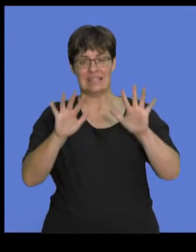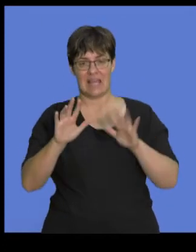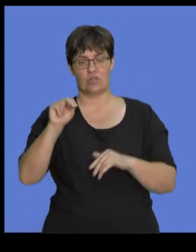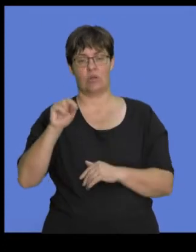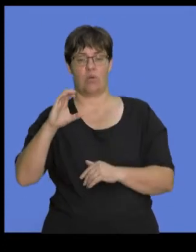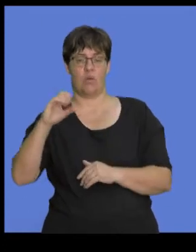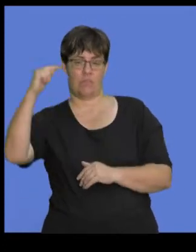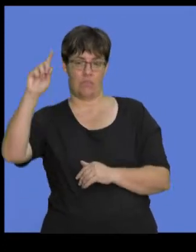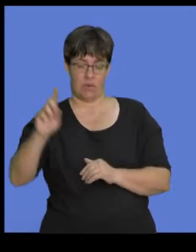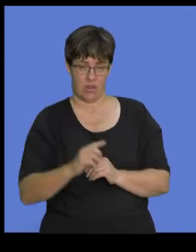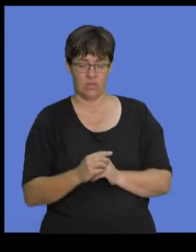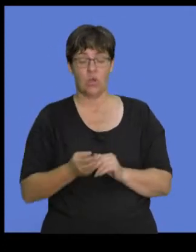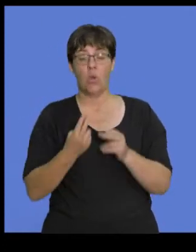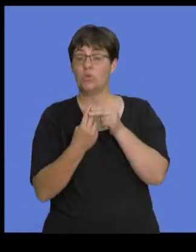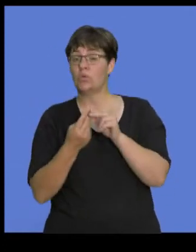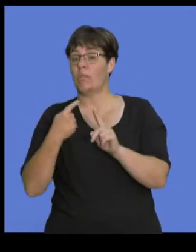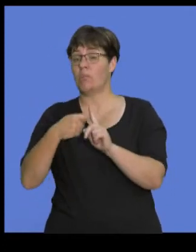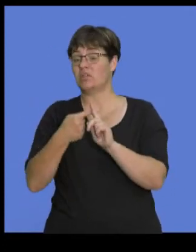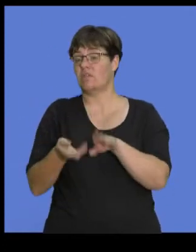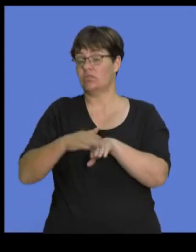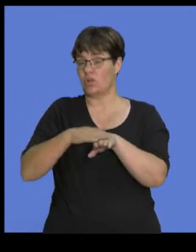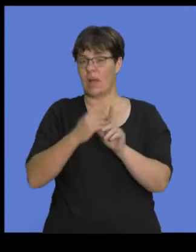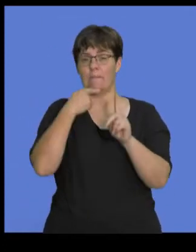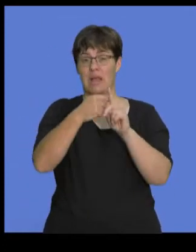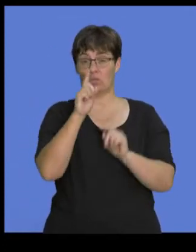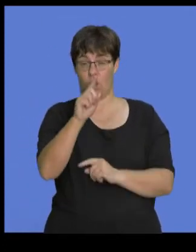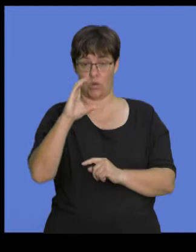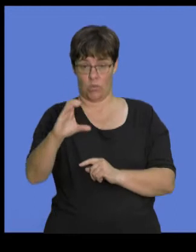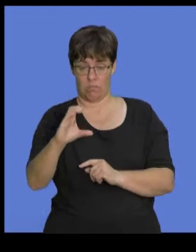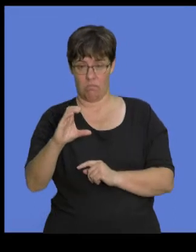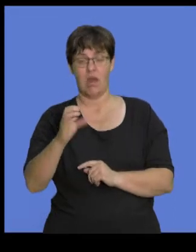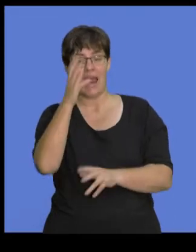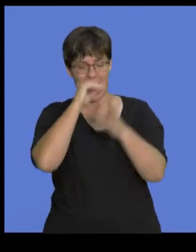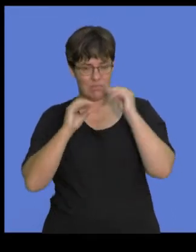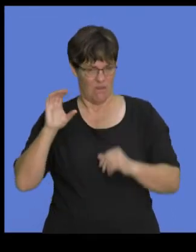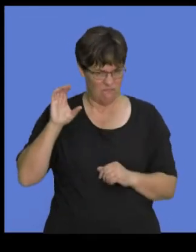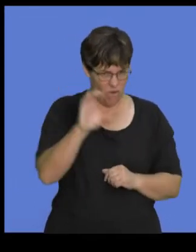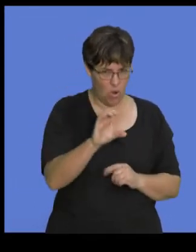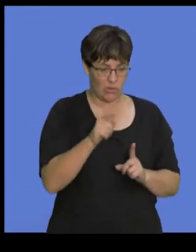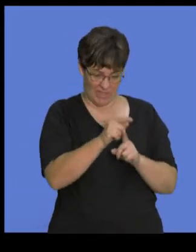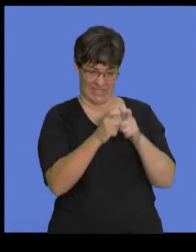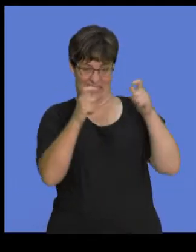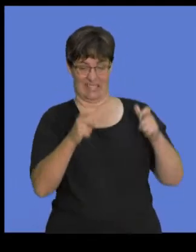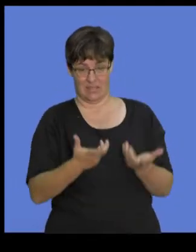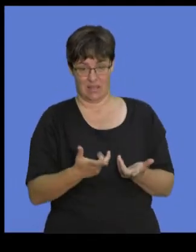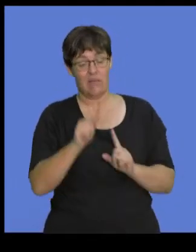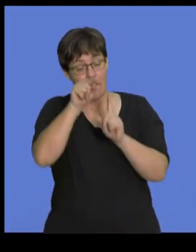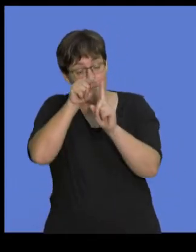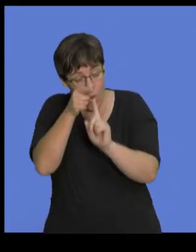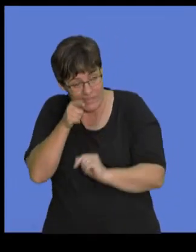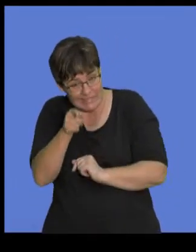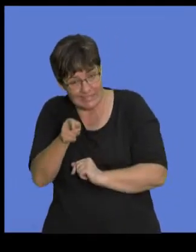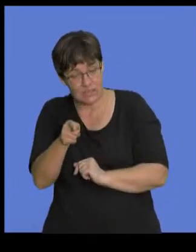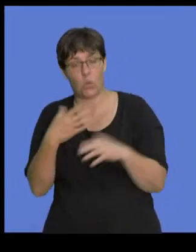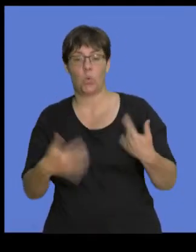newtons per coulomb. So the unit positive charge, which is this plus 1 coulomb, experiences a force of that magnitude at that